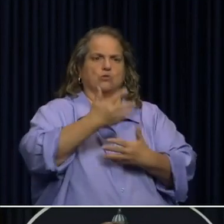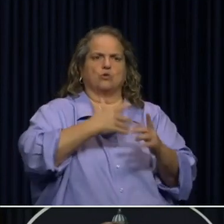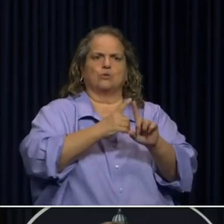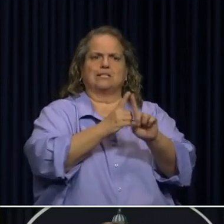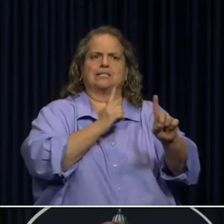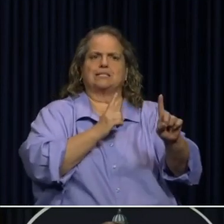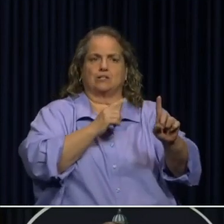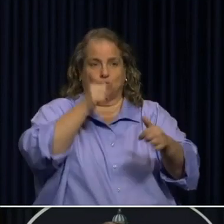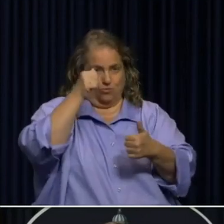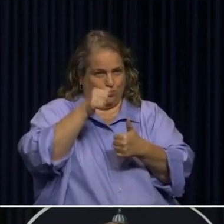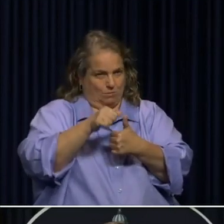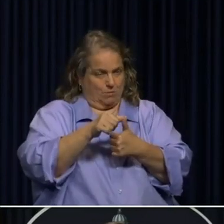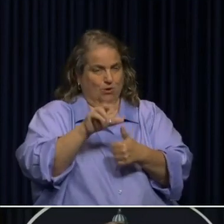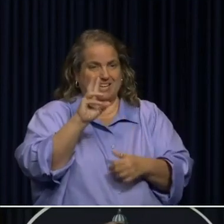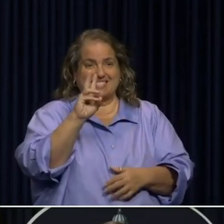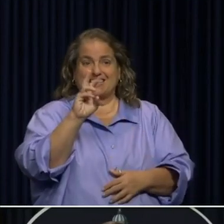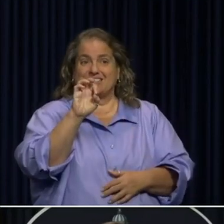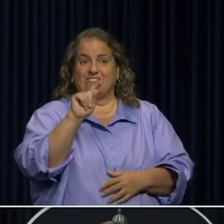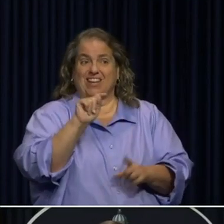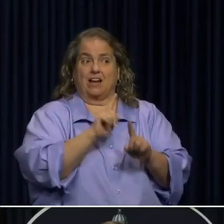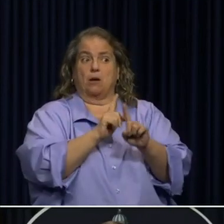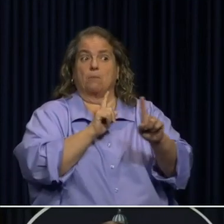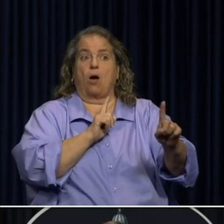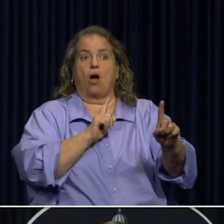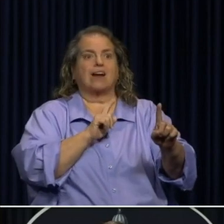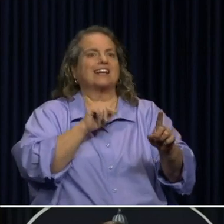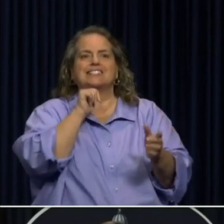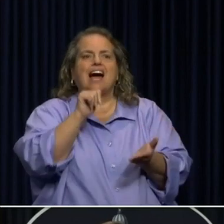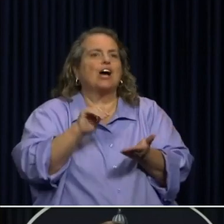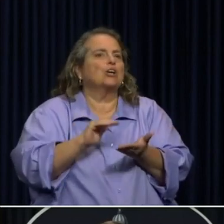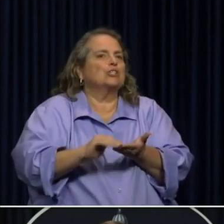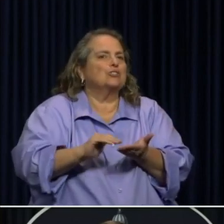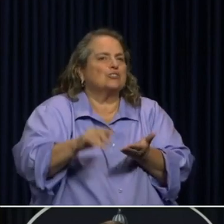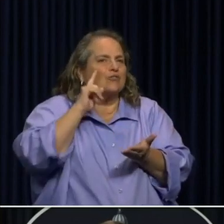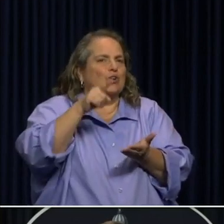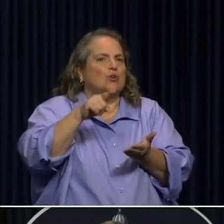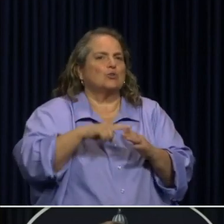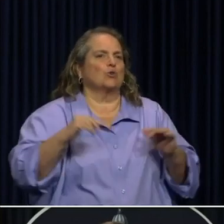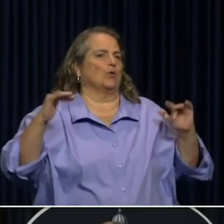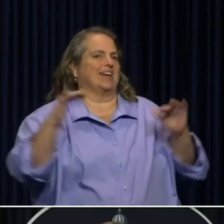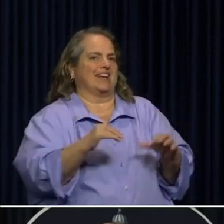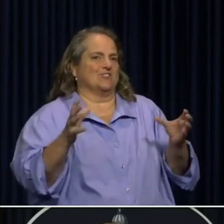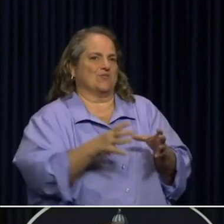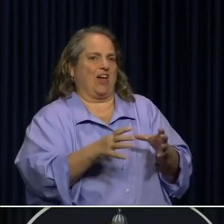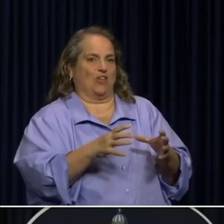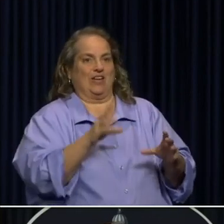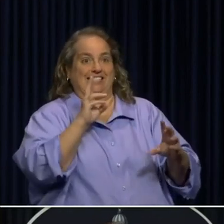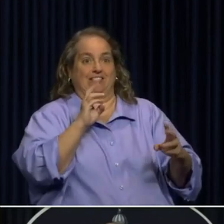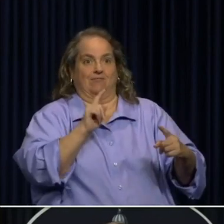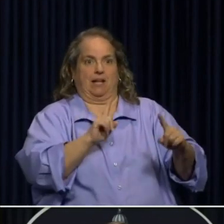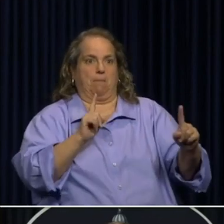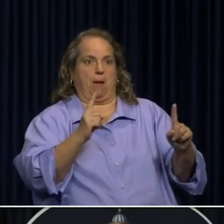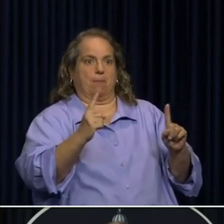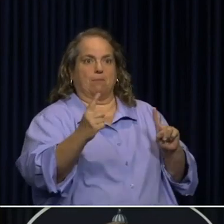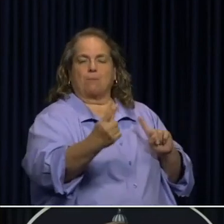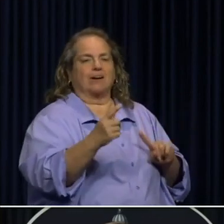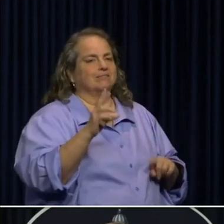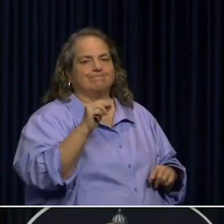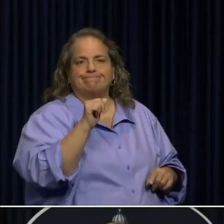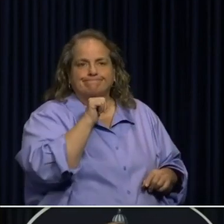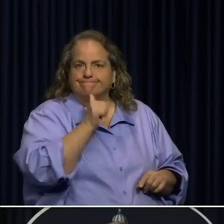Remember, 6 feet is not an excuse to get together and to be together 6 feet apart. That is what we need to